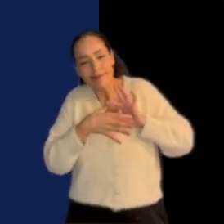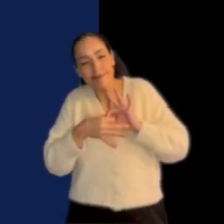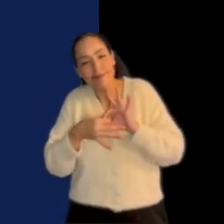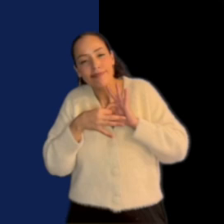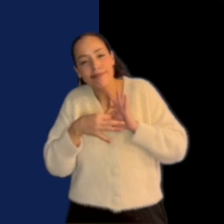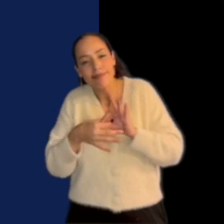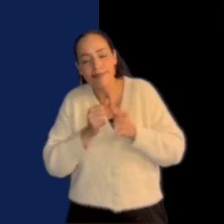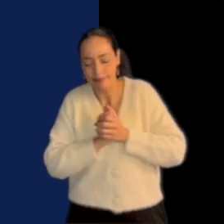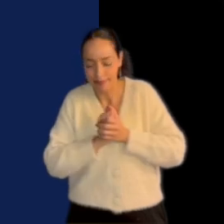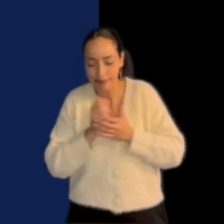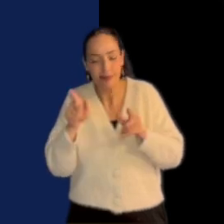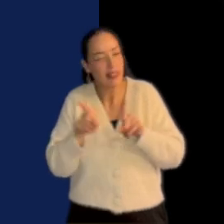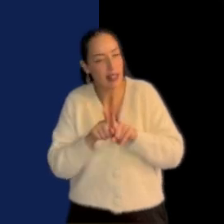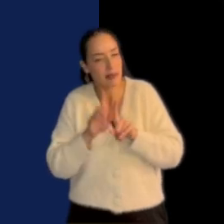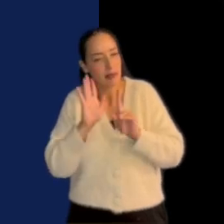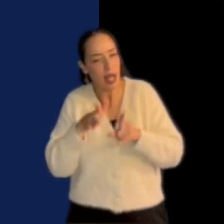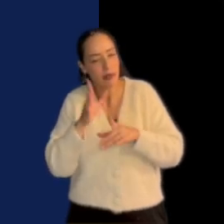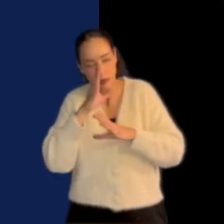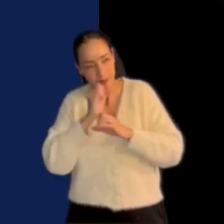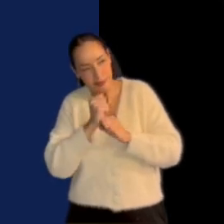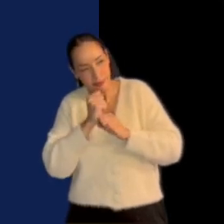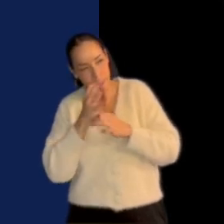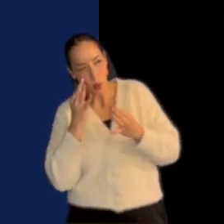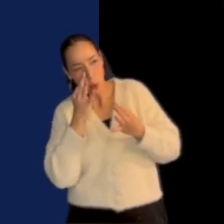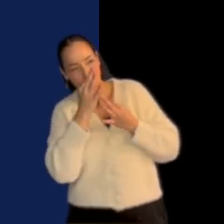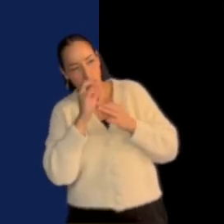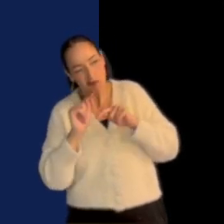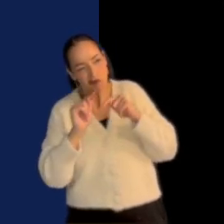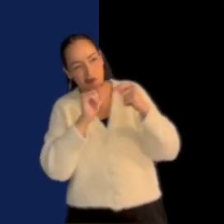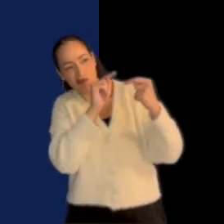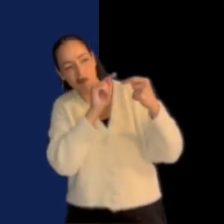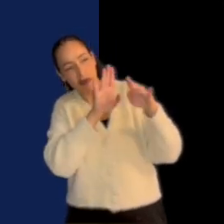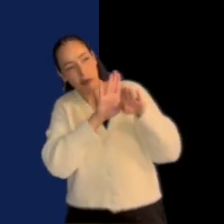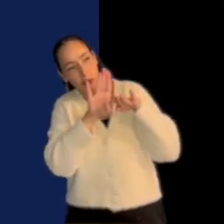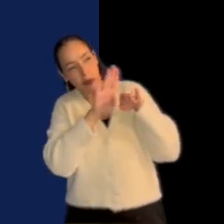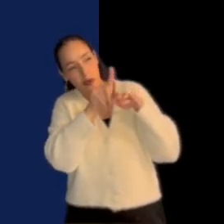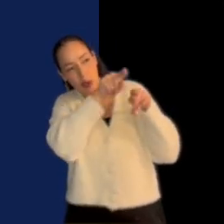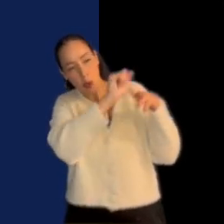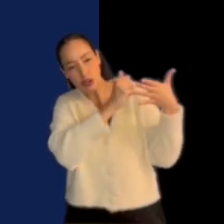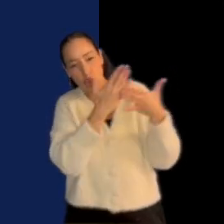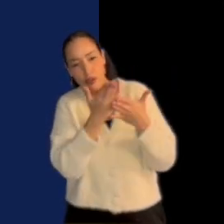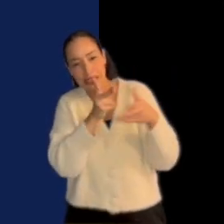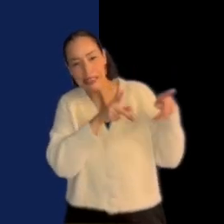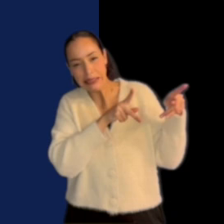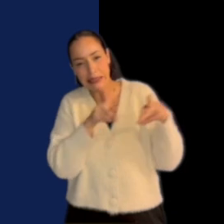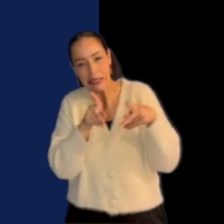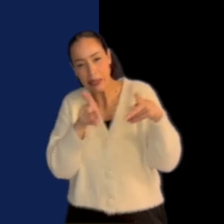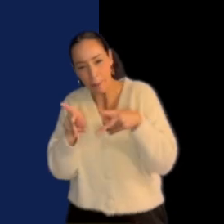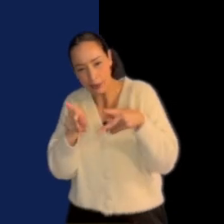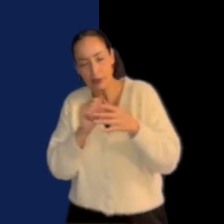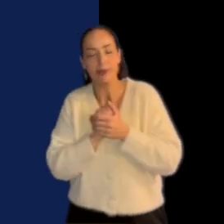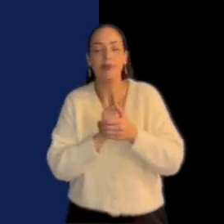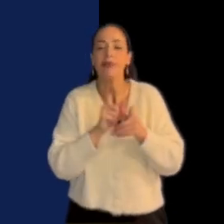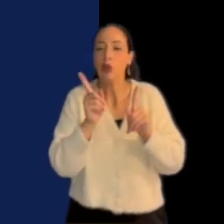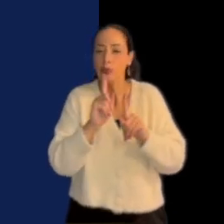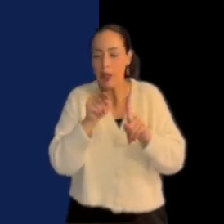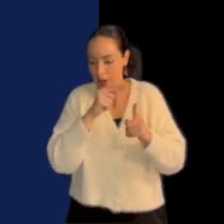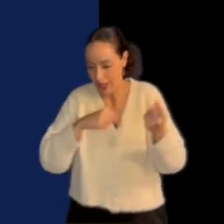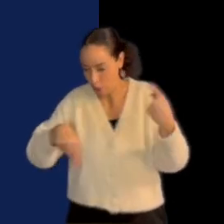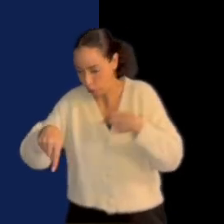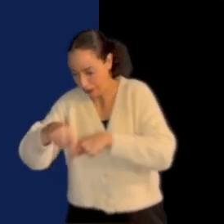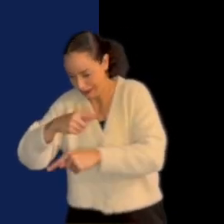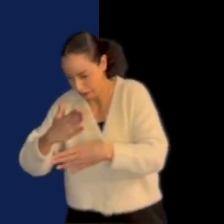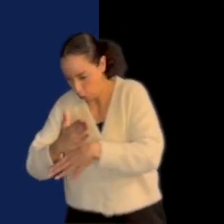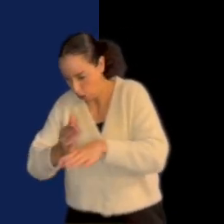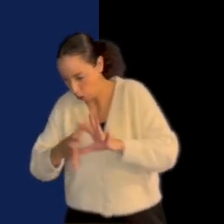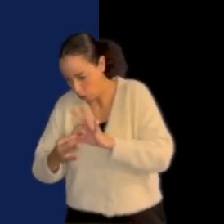a commitment to question and challenge the practices of those services and systems upon which those who we work with are dependent.